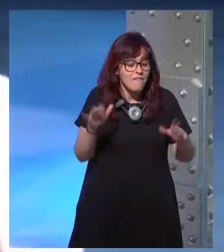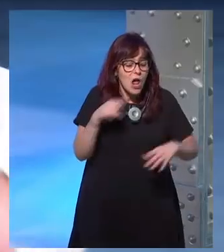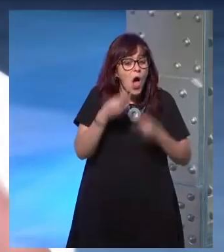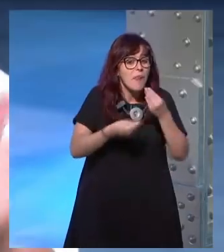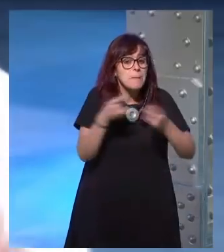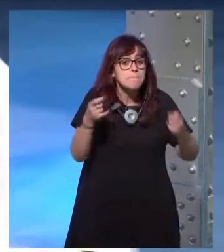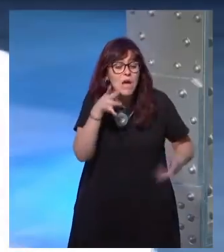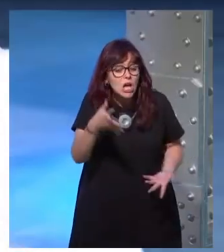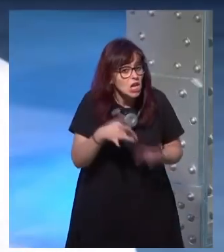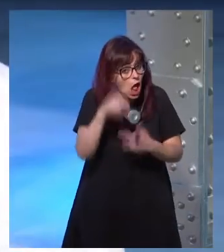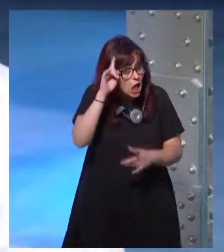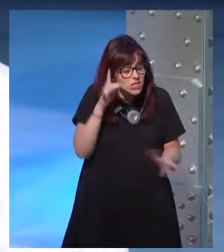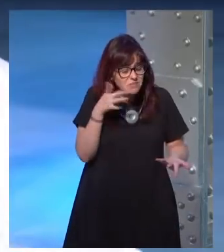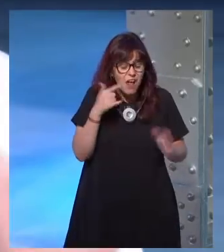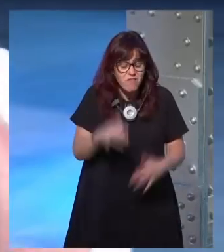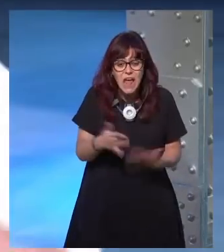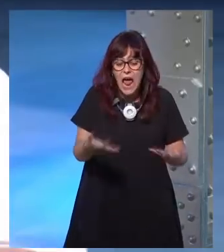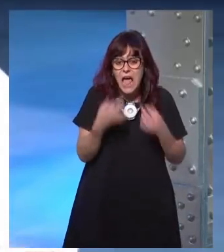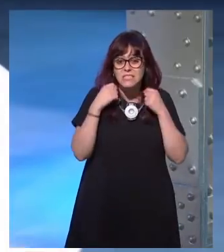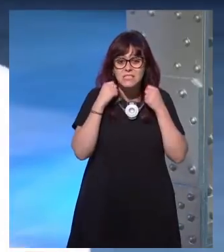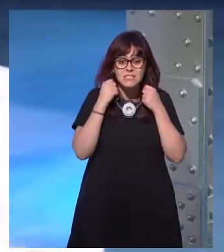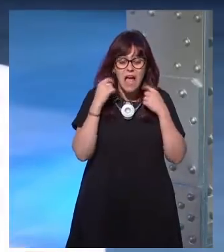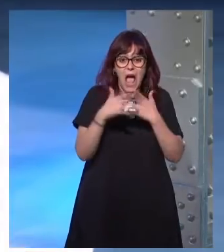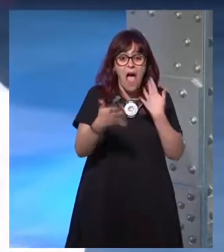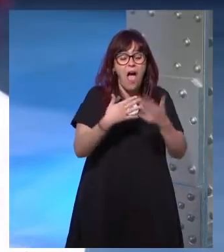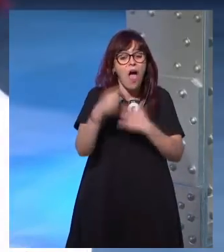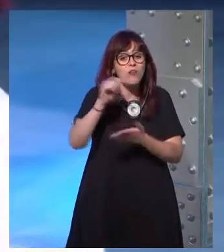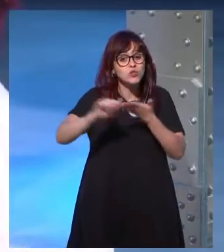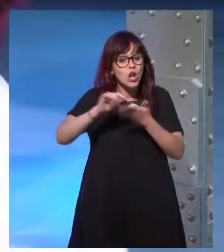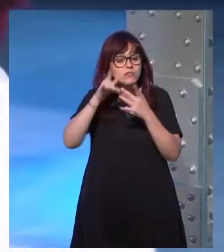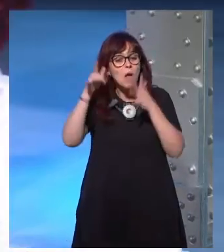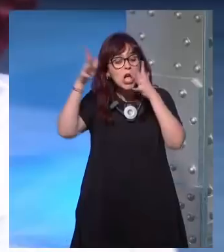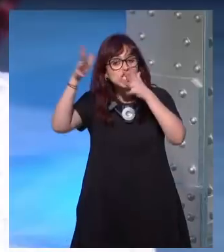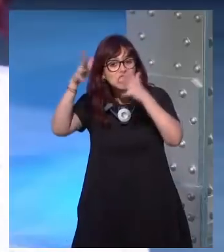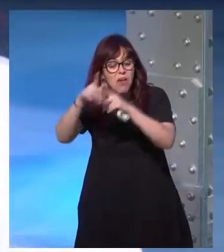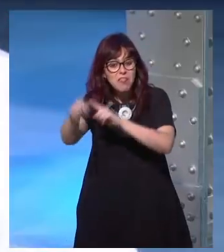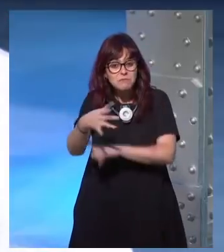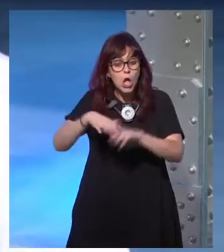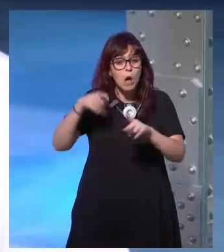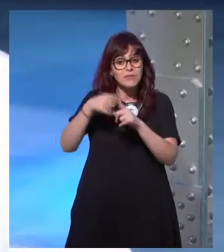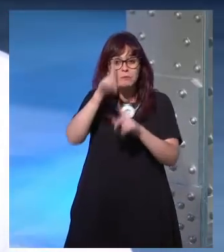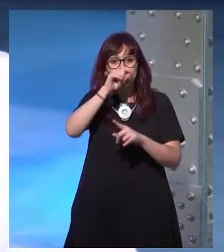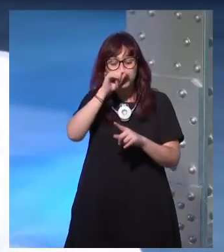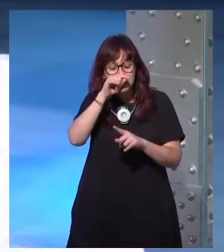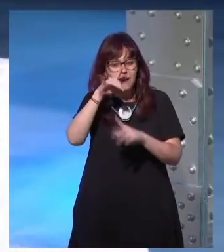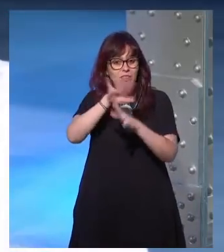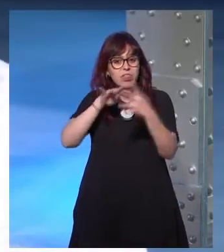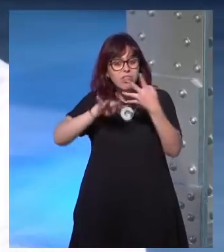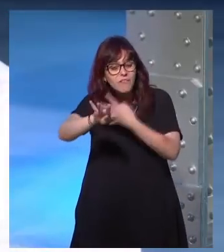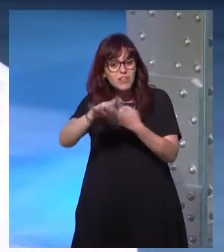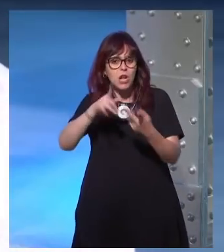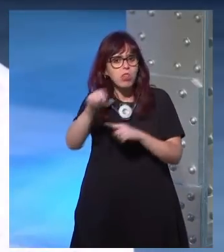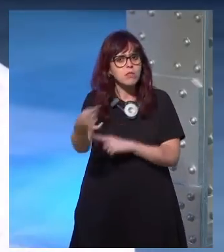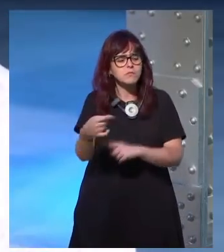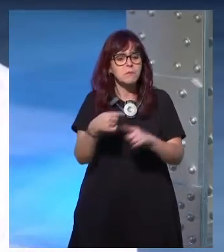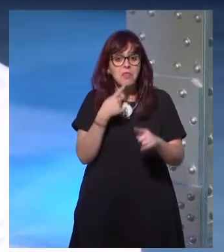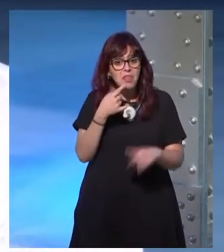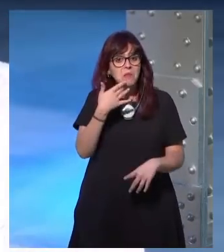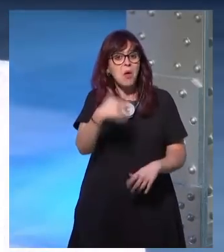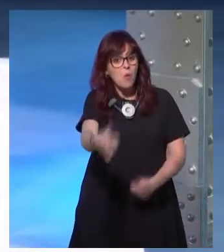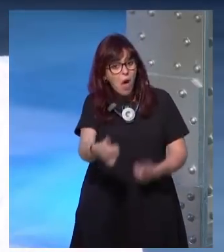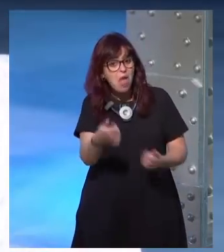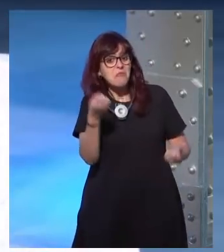did it because you told me how to a couple months ago. And I was like, good, because solo's coming out in September. And it's sad, right? But it is one of the things that we